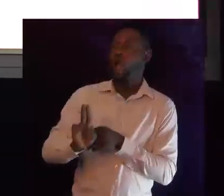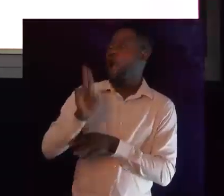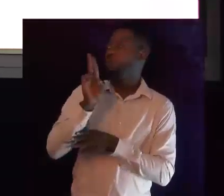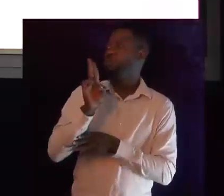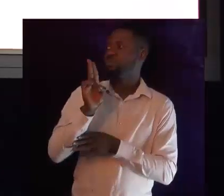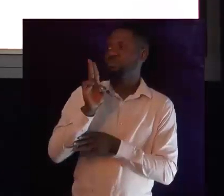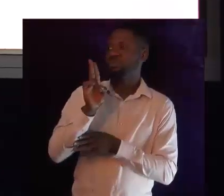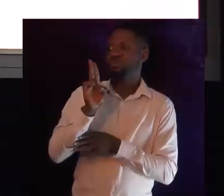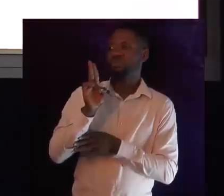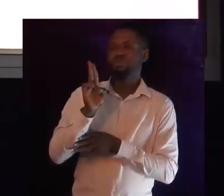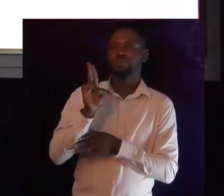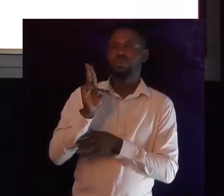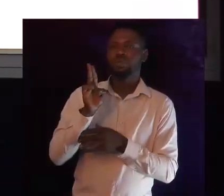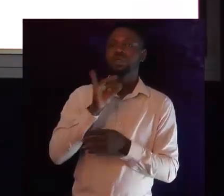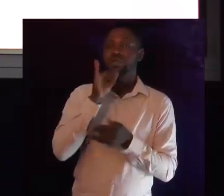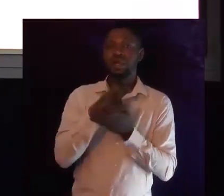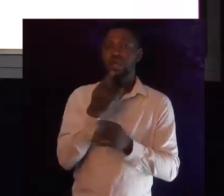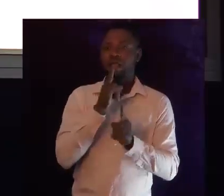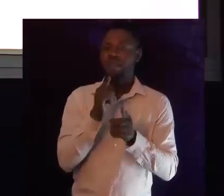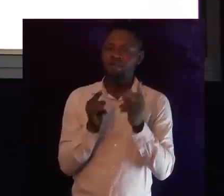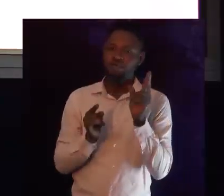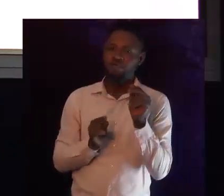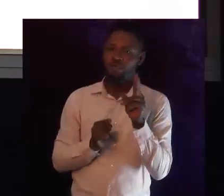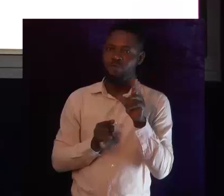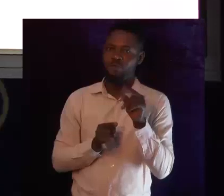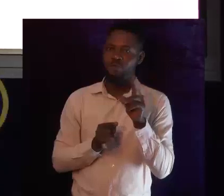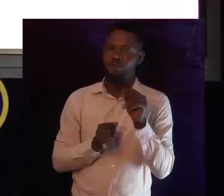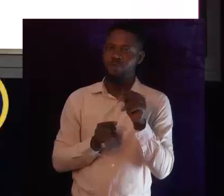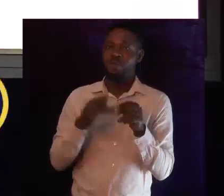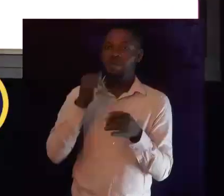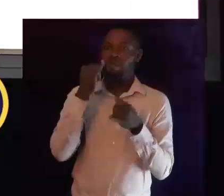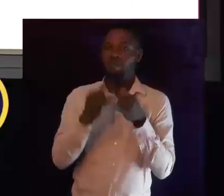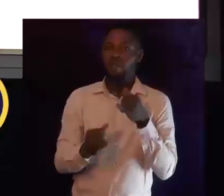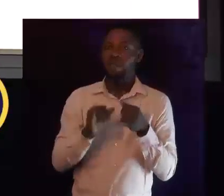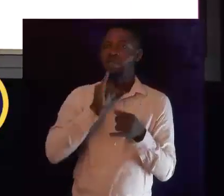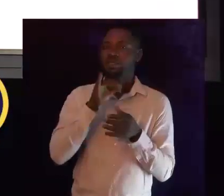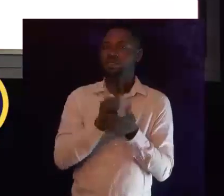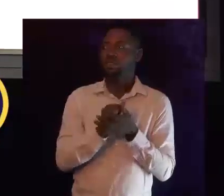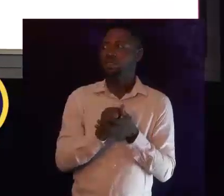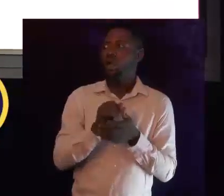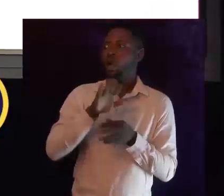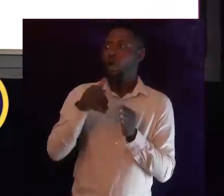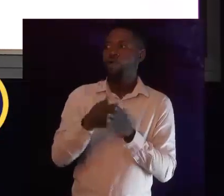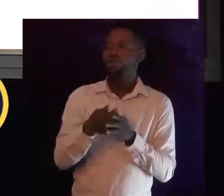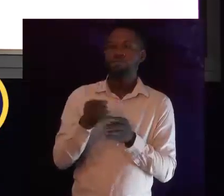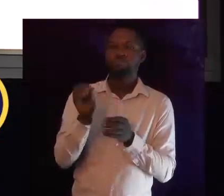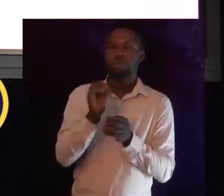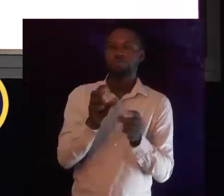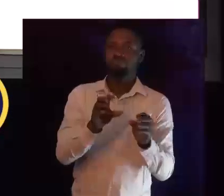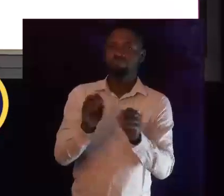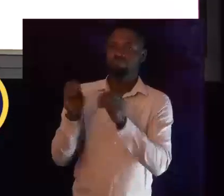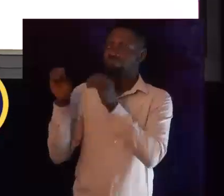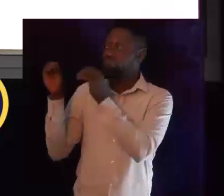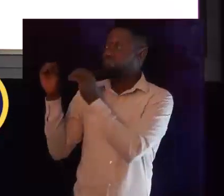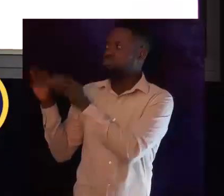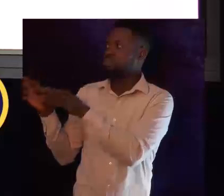there. But is that the answer? No. The final thing that I'm going to do is that, you see all the zeros that are here, I'm going to